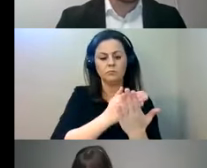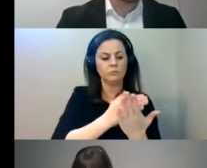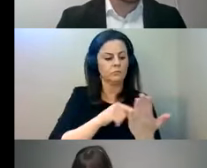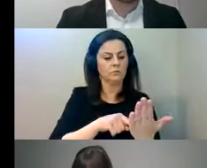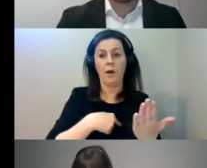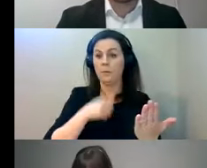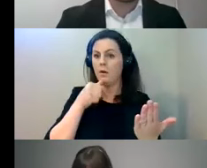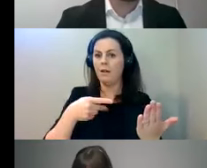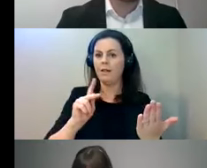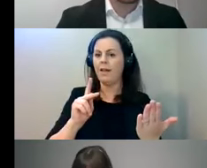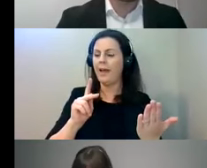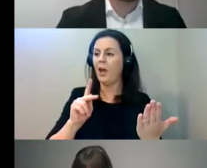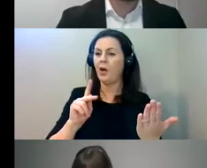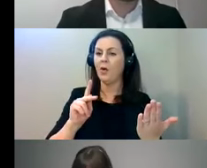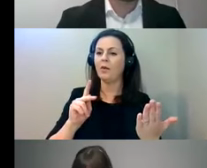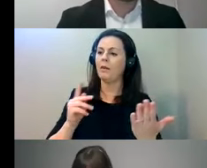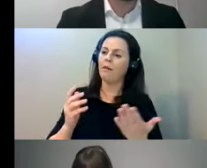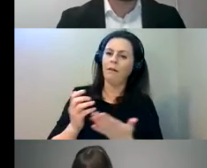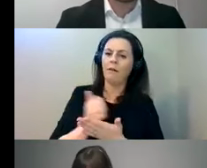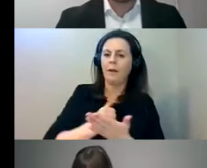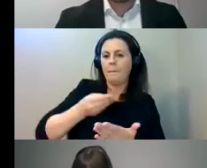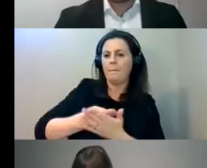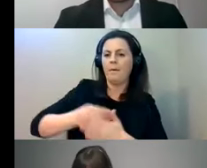take compensation, the attorney won't do that.